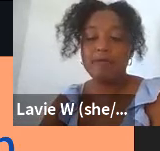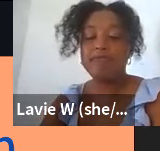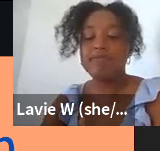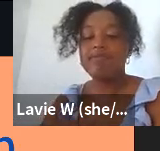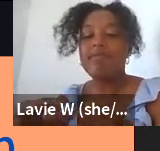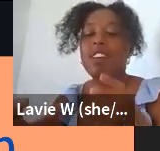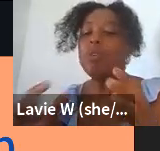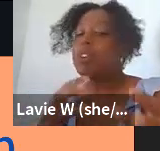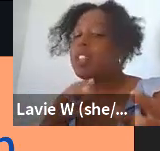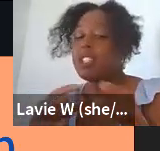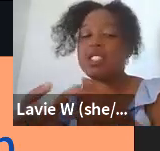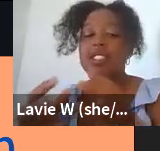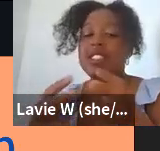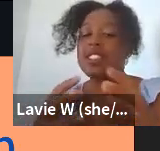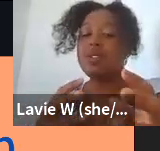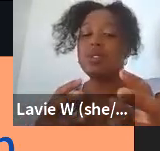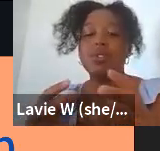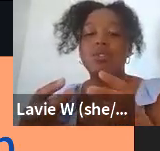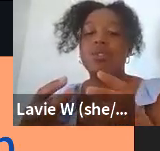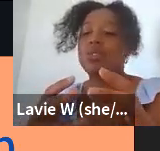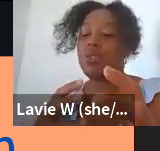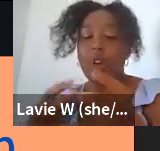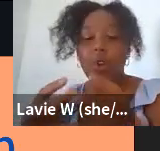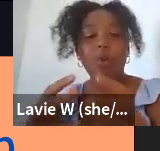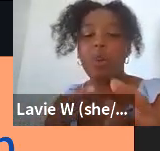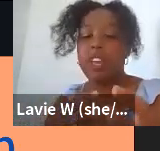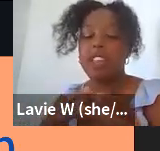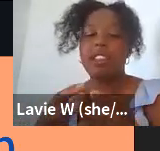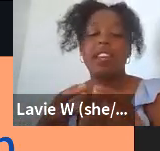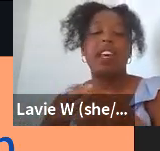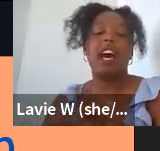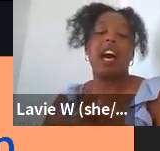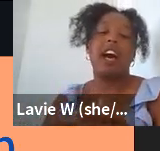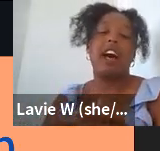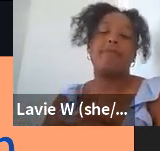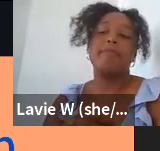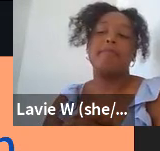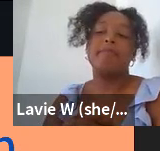oppression, we really start to struggle with